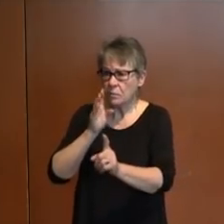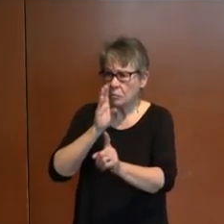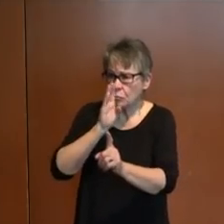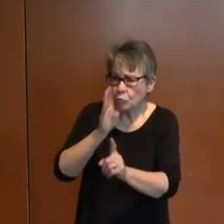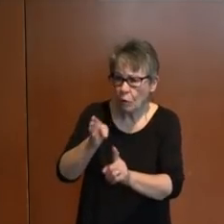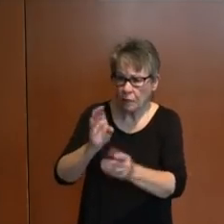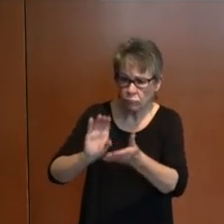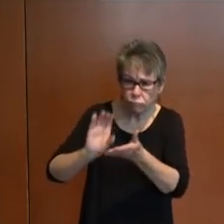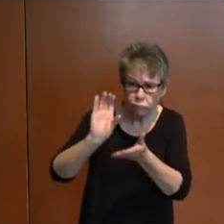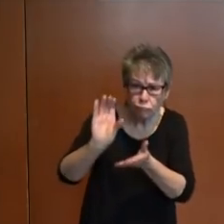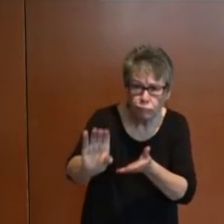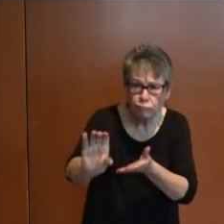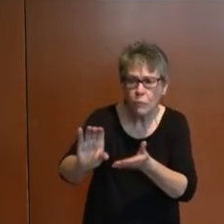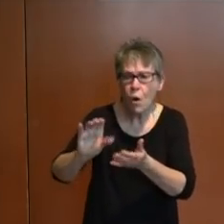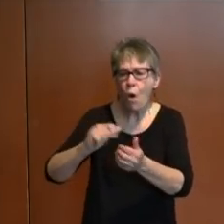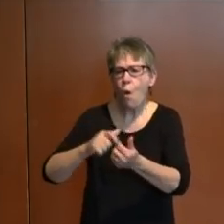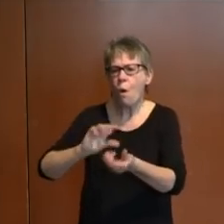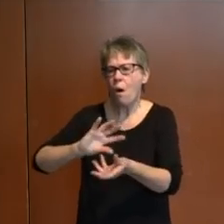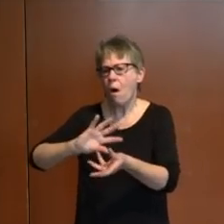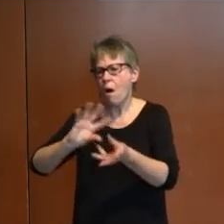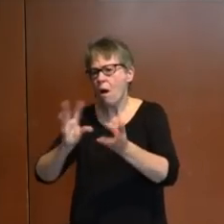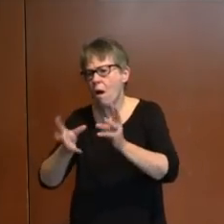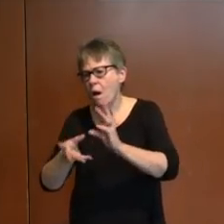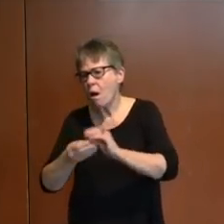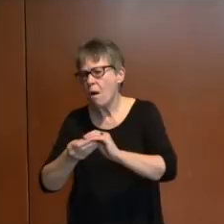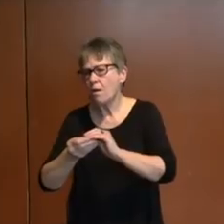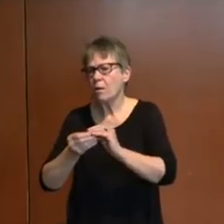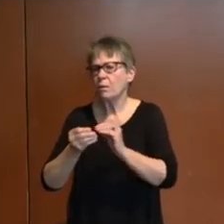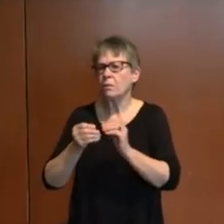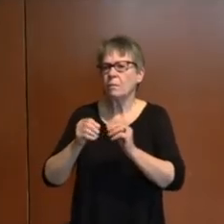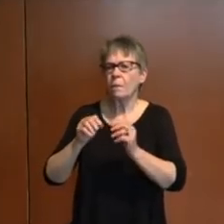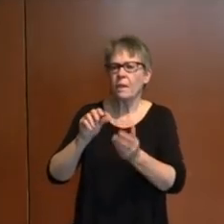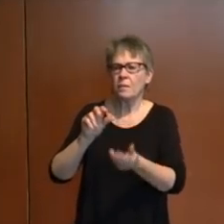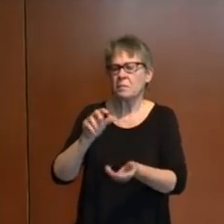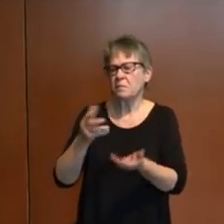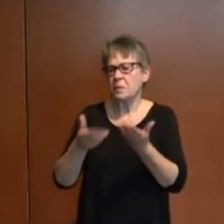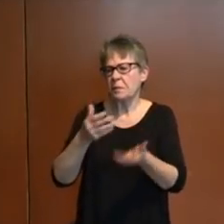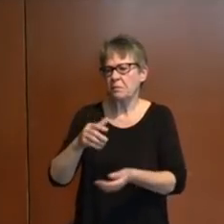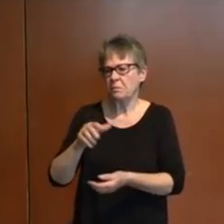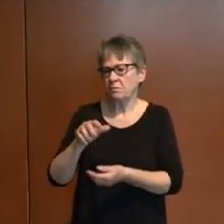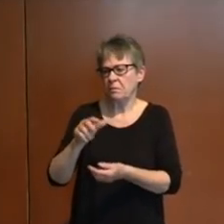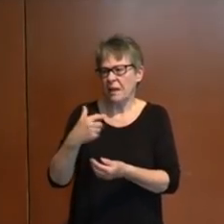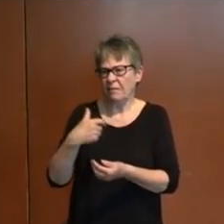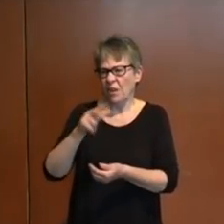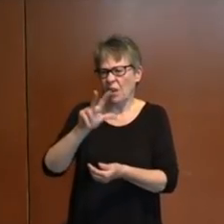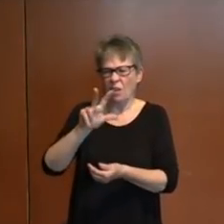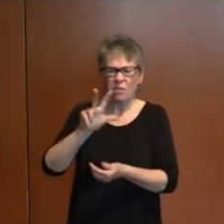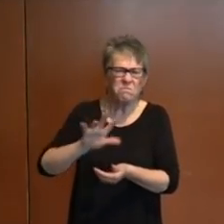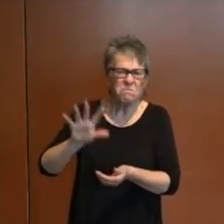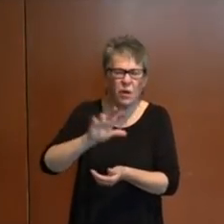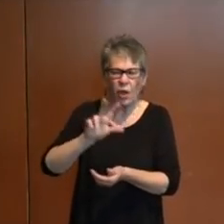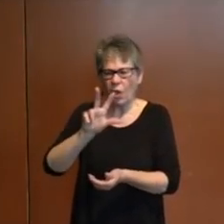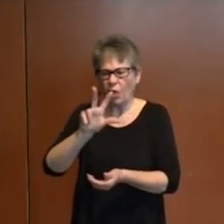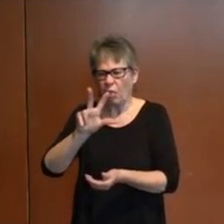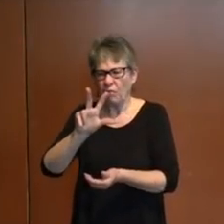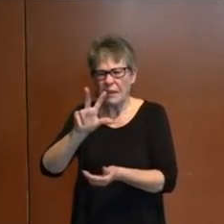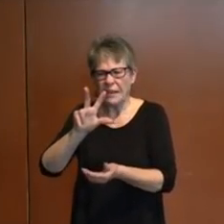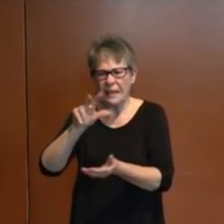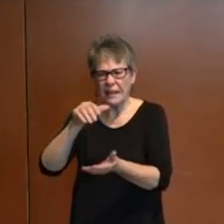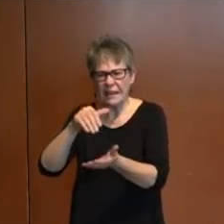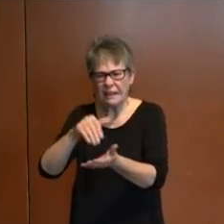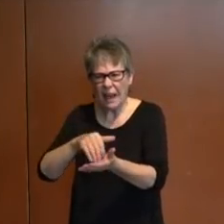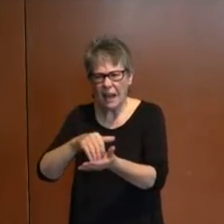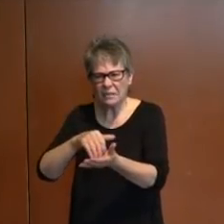between 3,000 and 5,000 small businesses. And it bears repeating, the majority of New Jerseyans